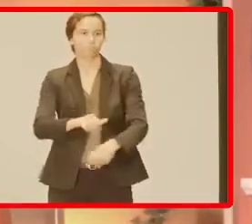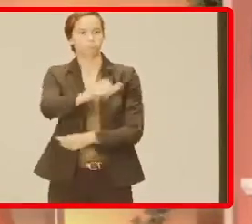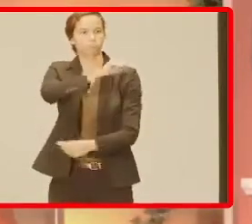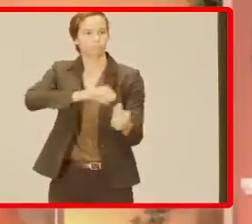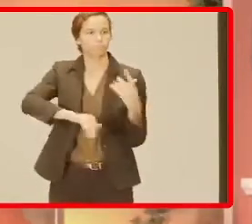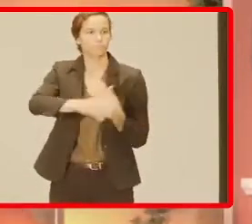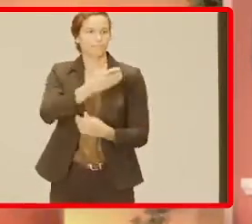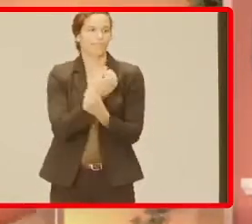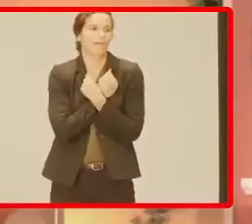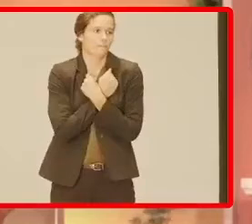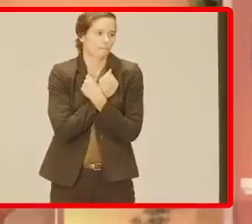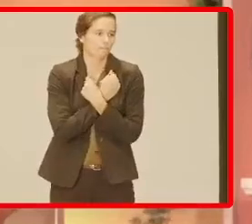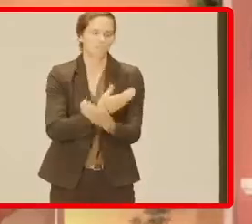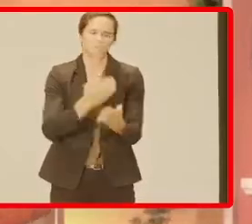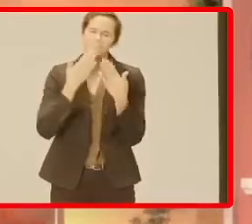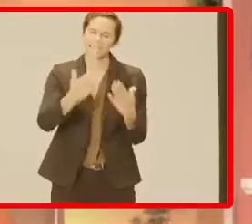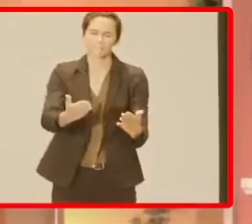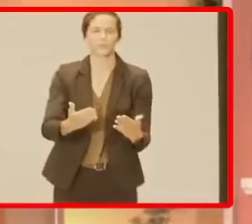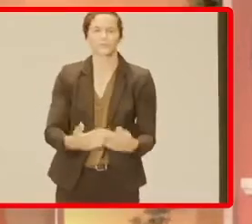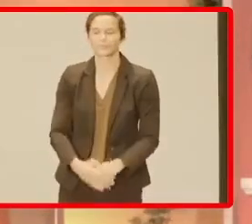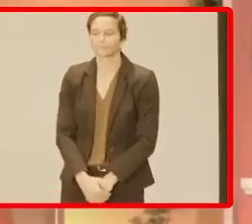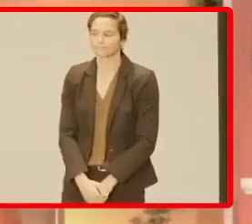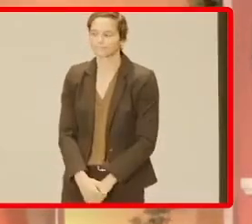Thank you.